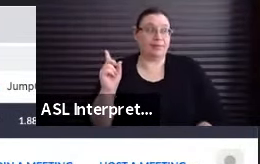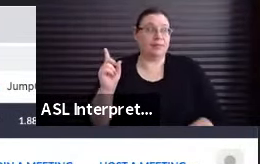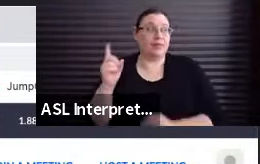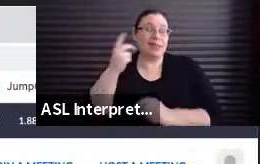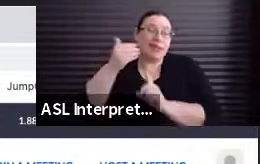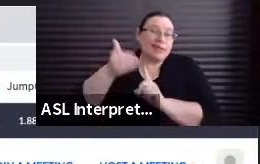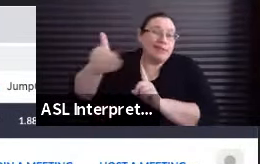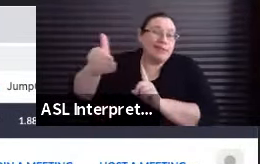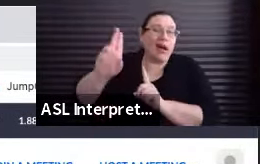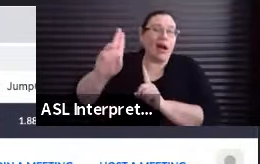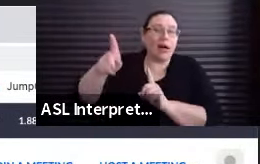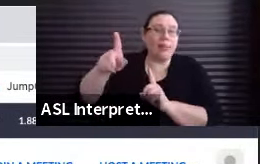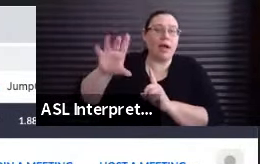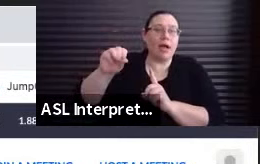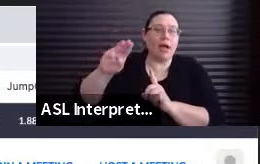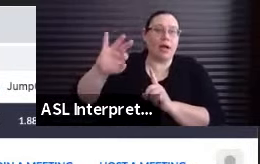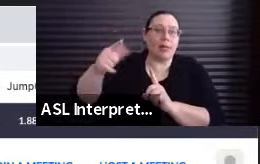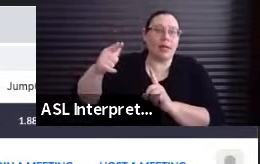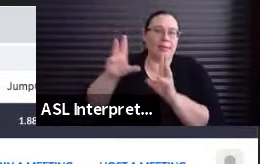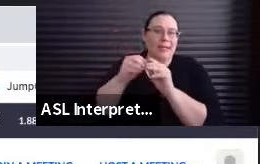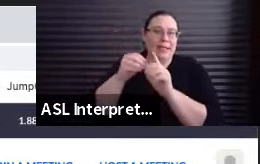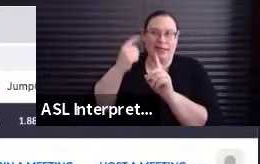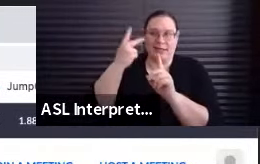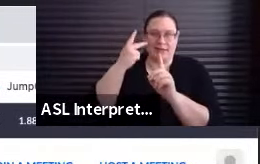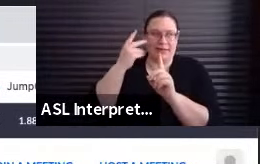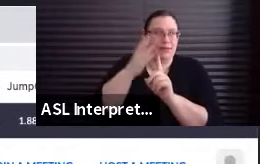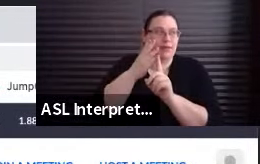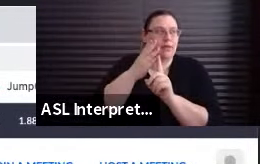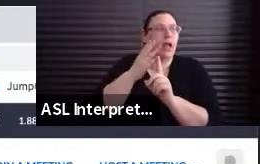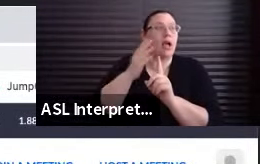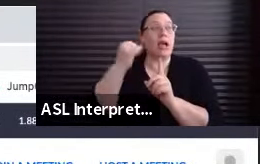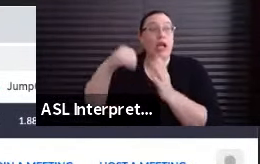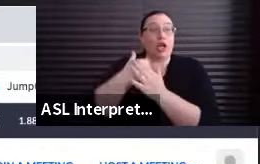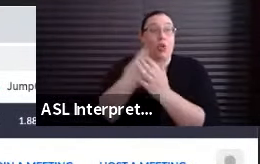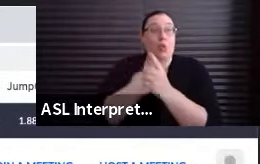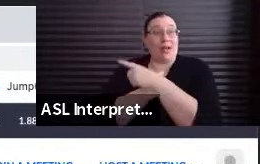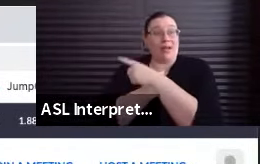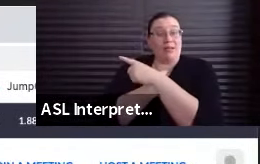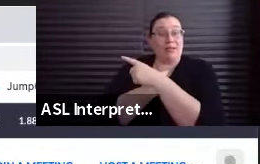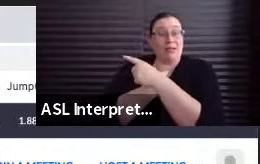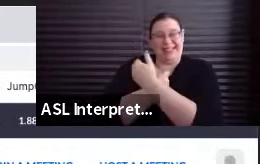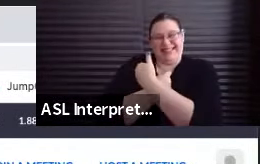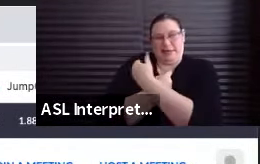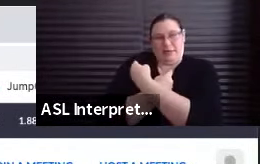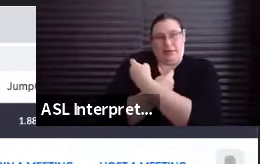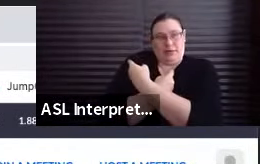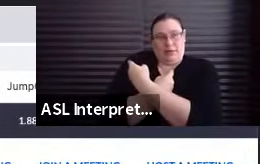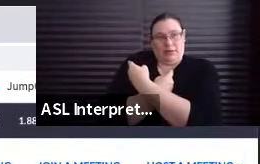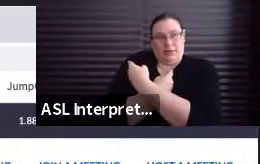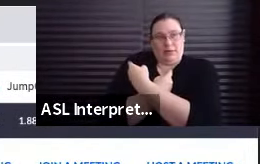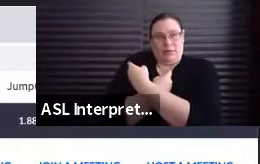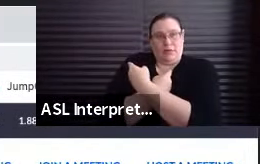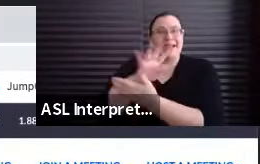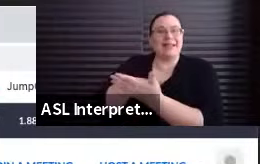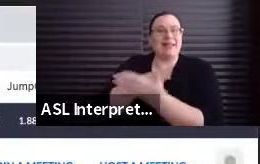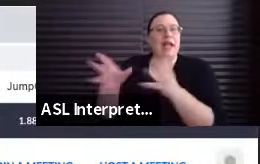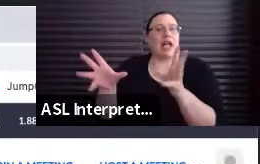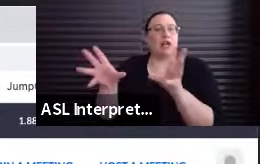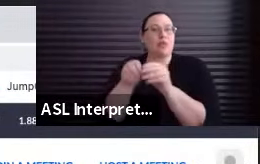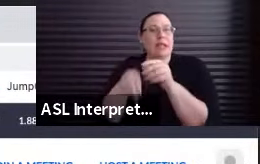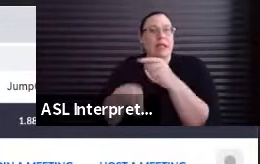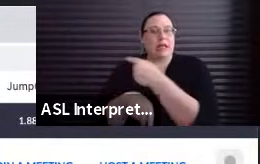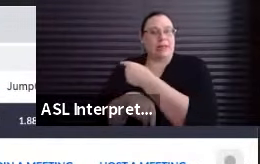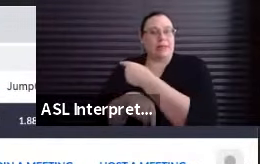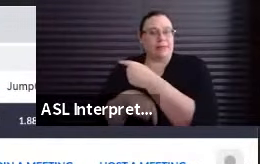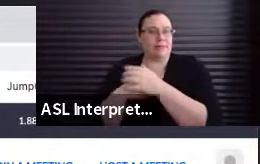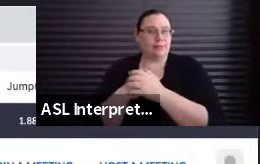by default. If I want to make a new meeting, over here on the right-hand side, there's a schedule meeting button. And